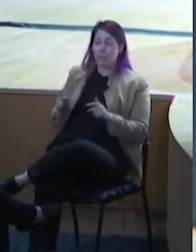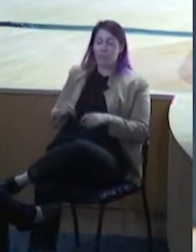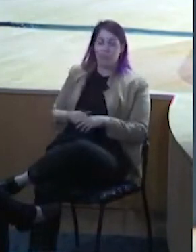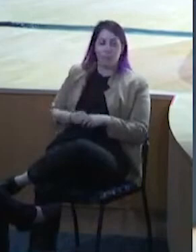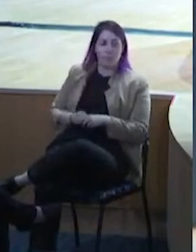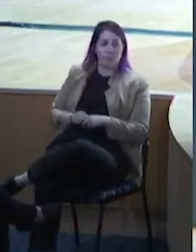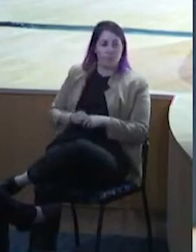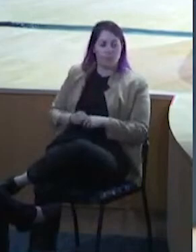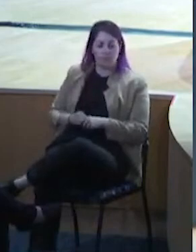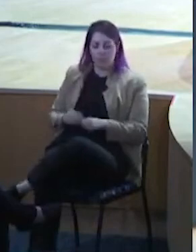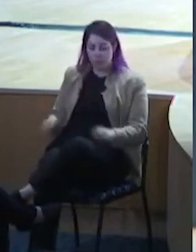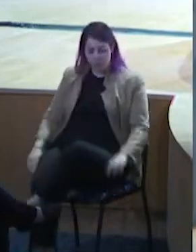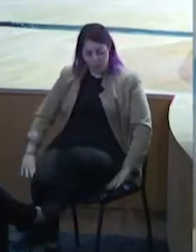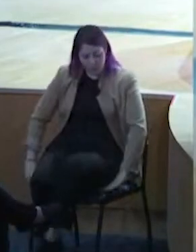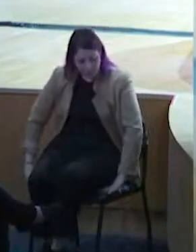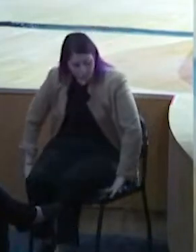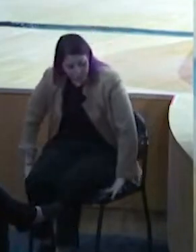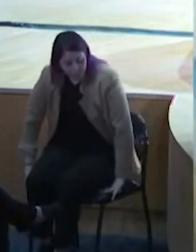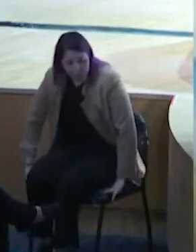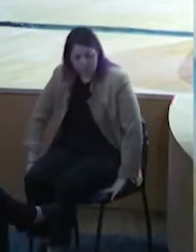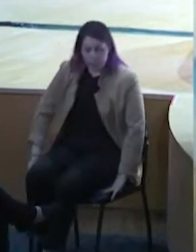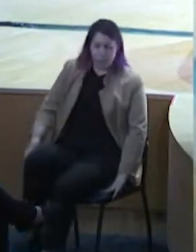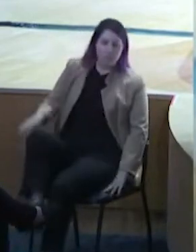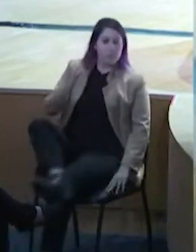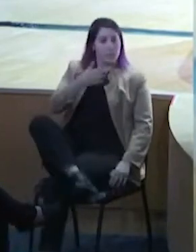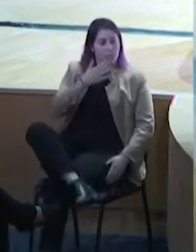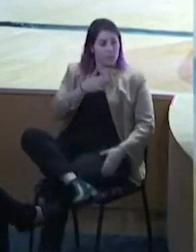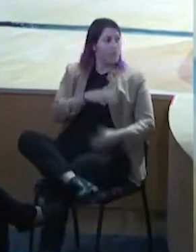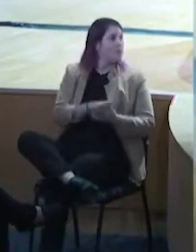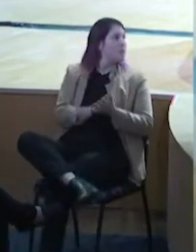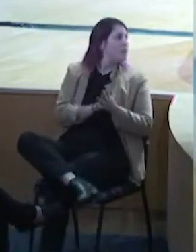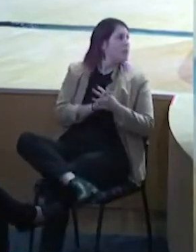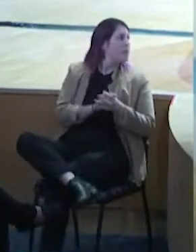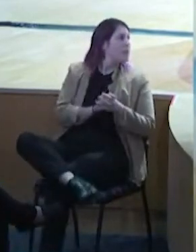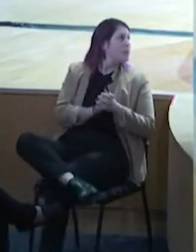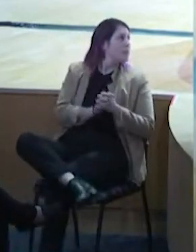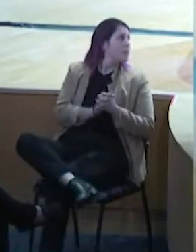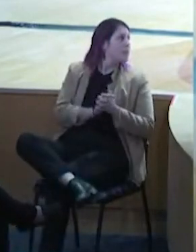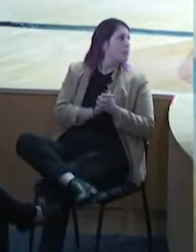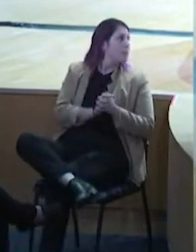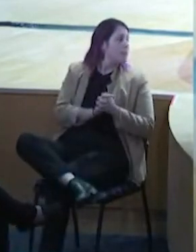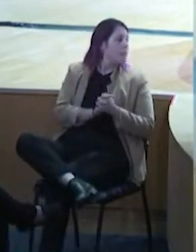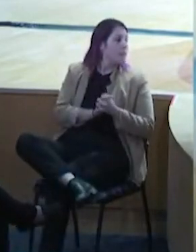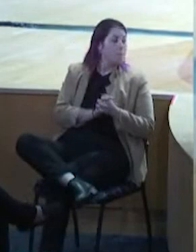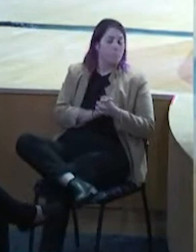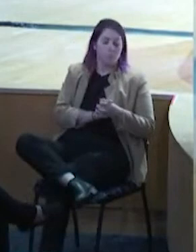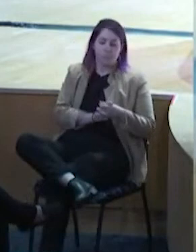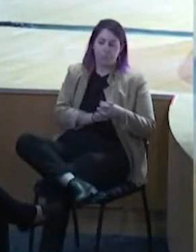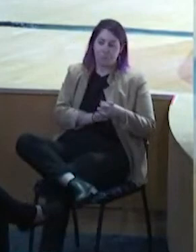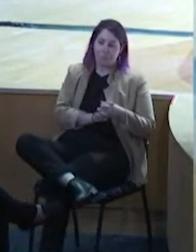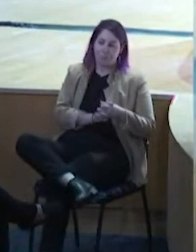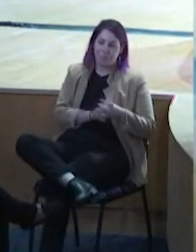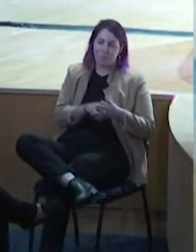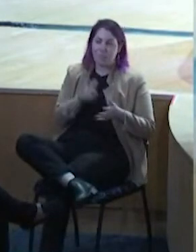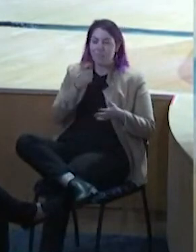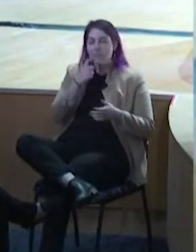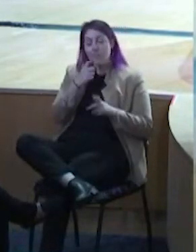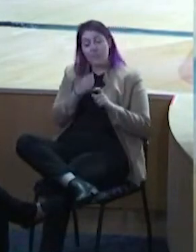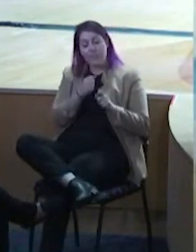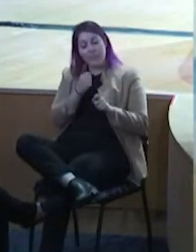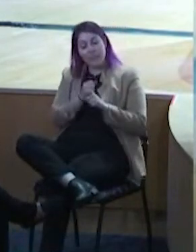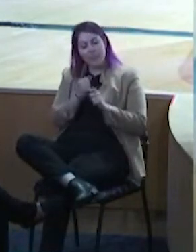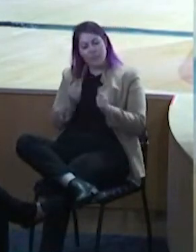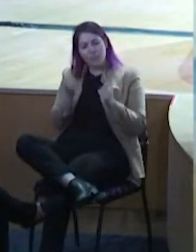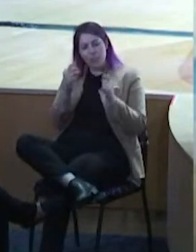All right. Thank you. So now I'm going to pose one question and have each of you answer it. So in recent years, we hear a lot of